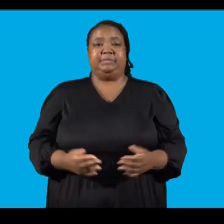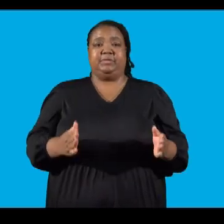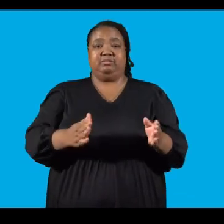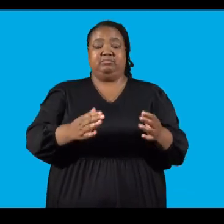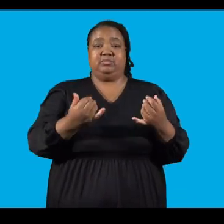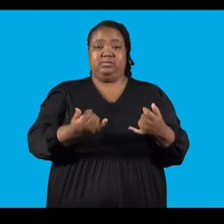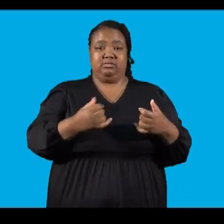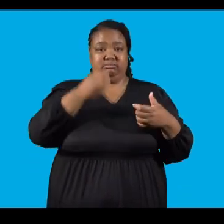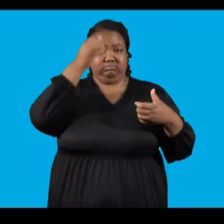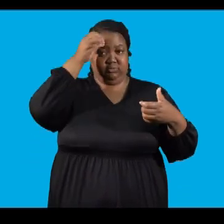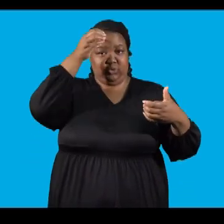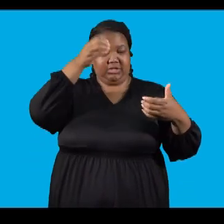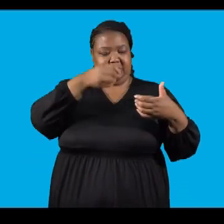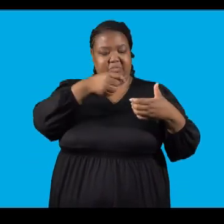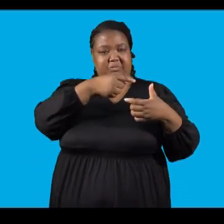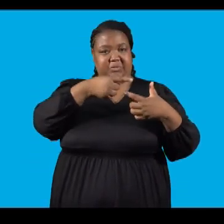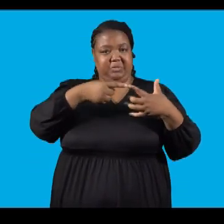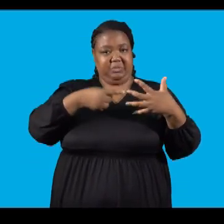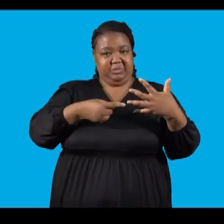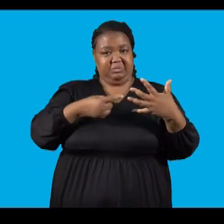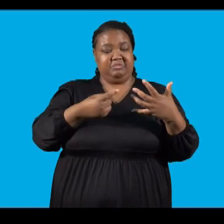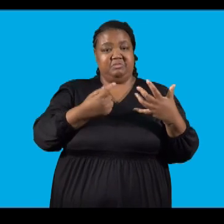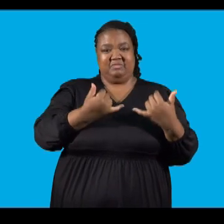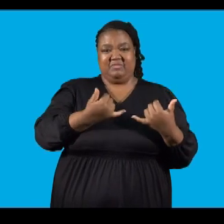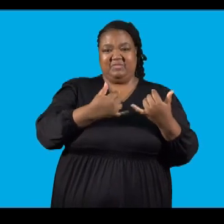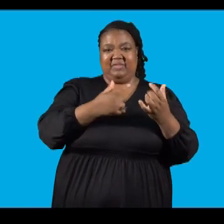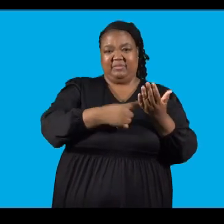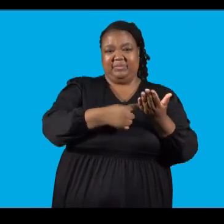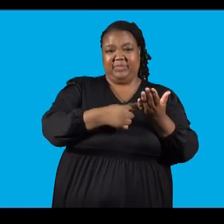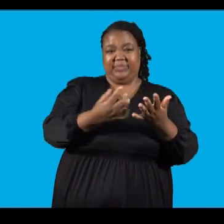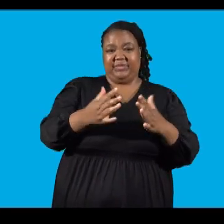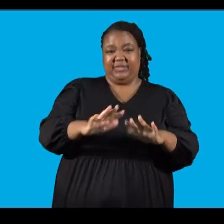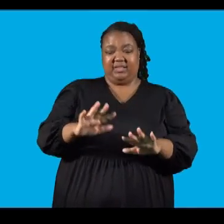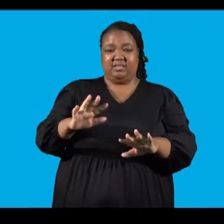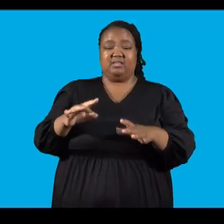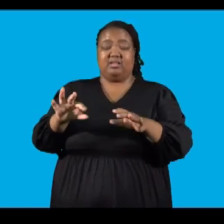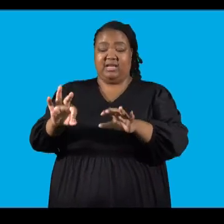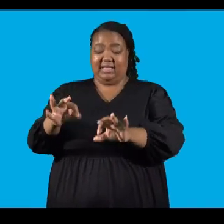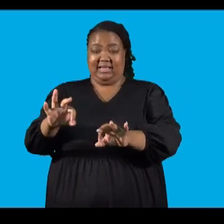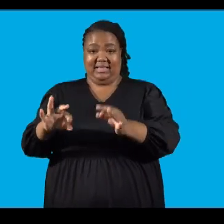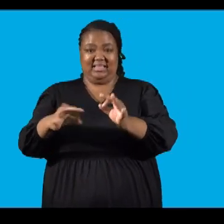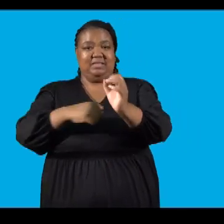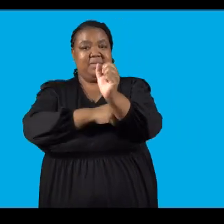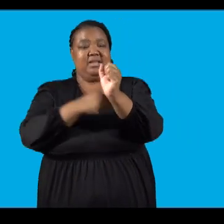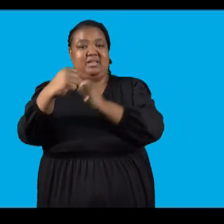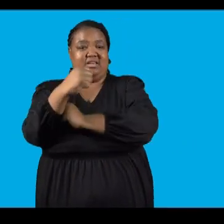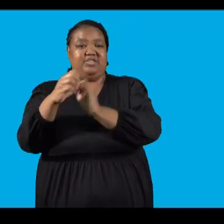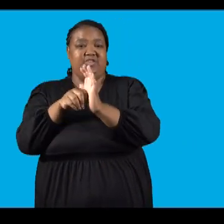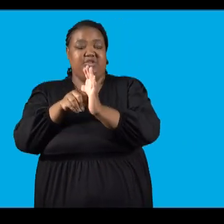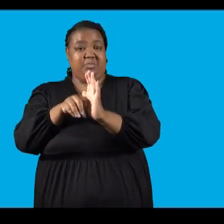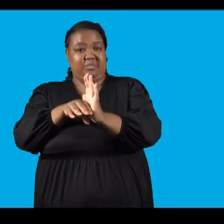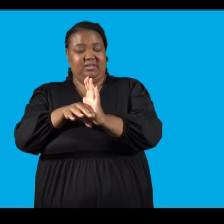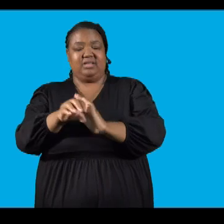at the concepts for now, then we'll move on to the analysis of the market structure